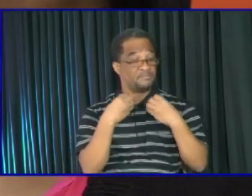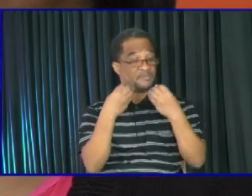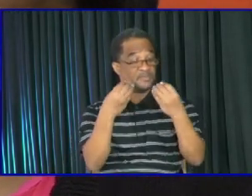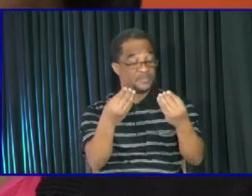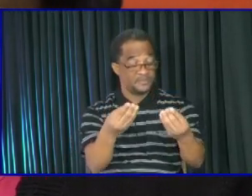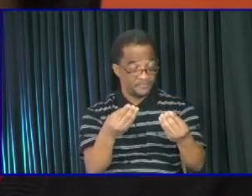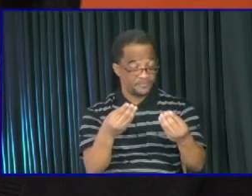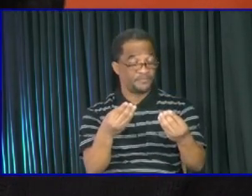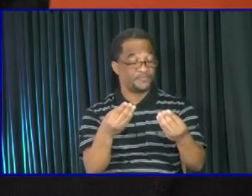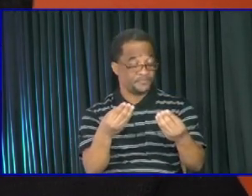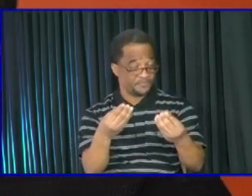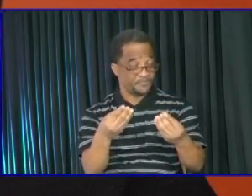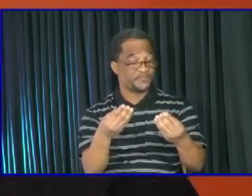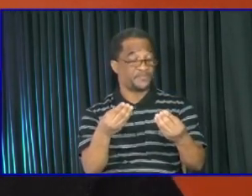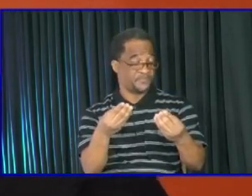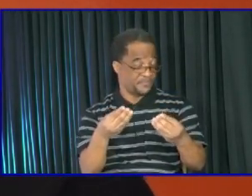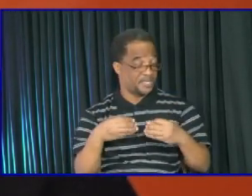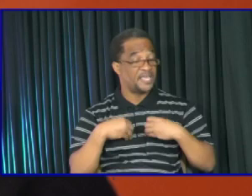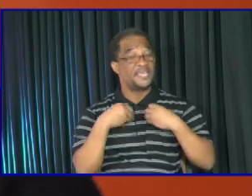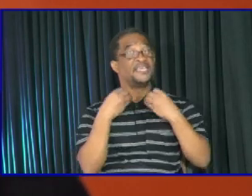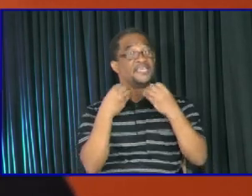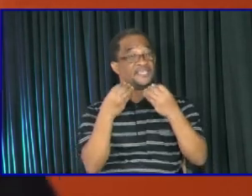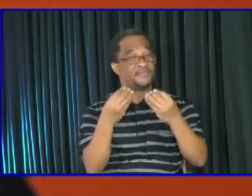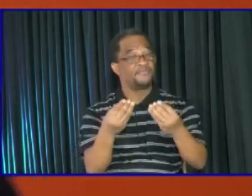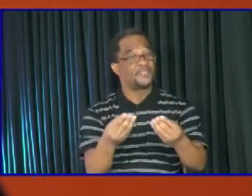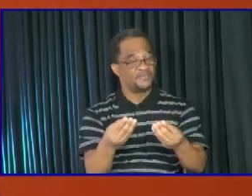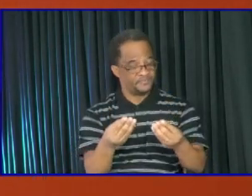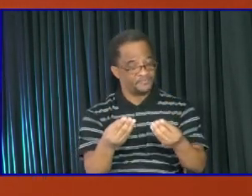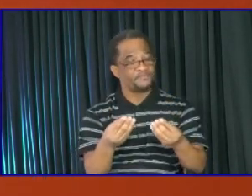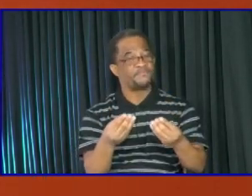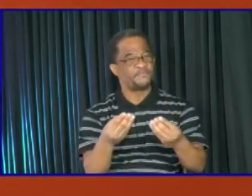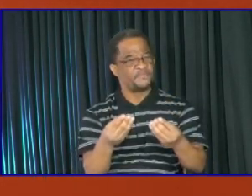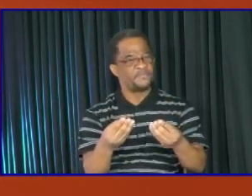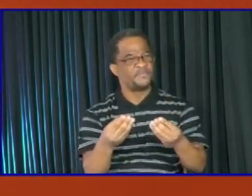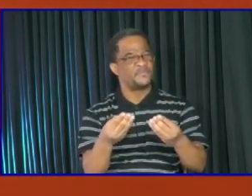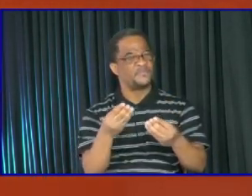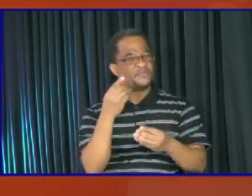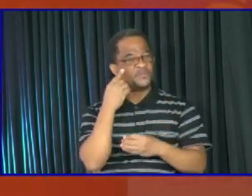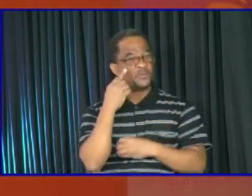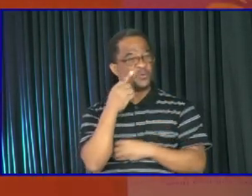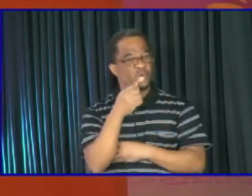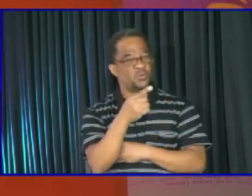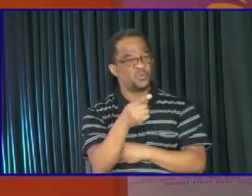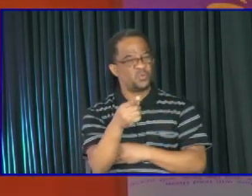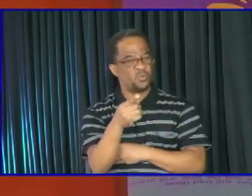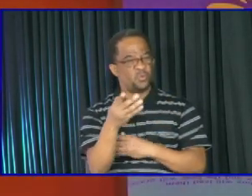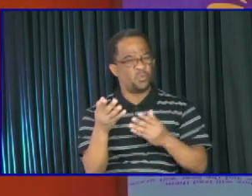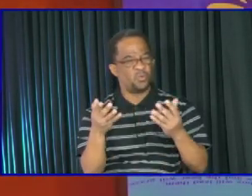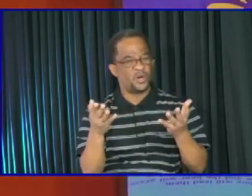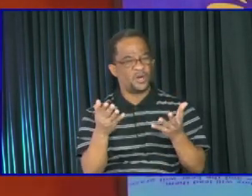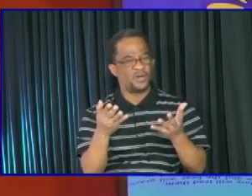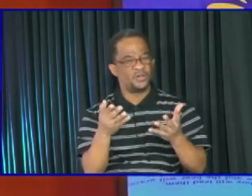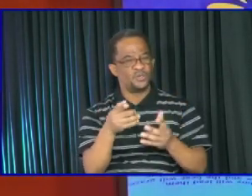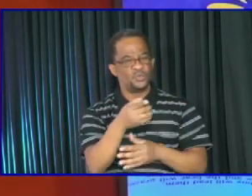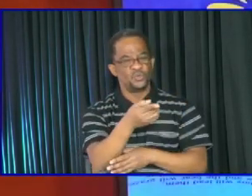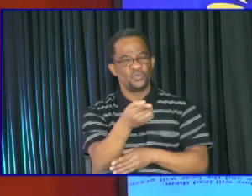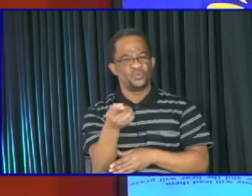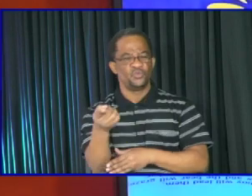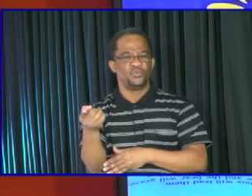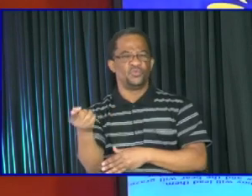I've borne it all for thee. What